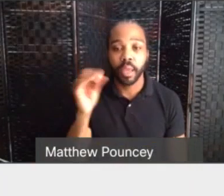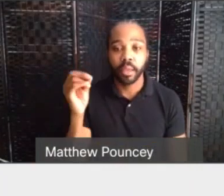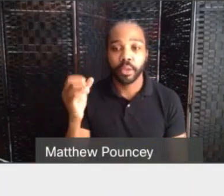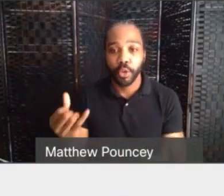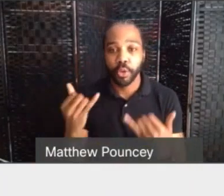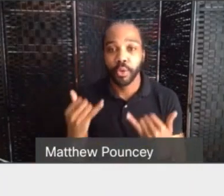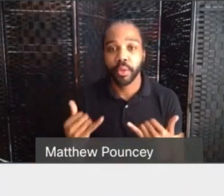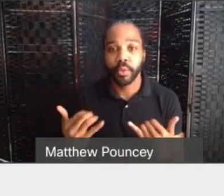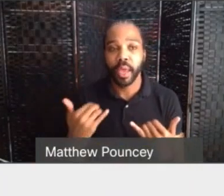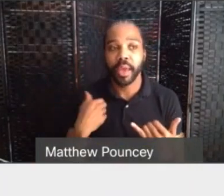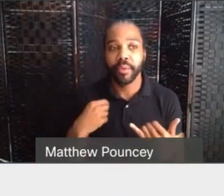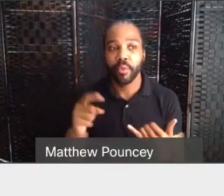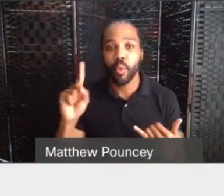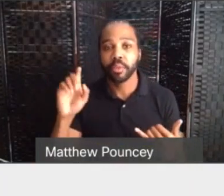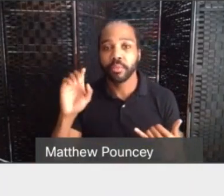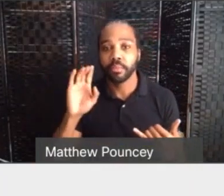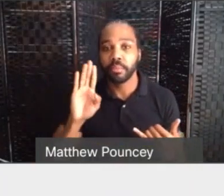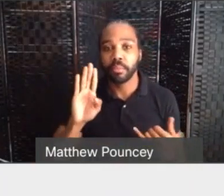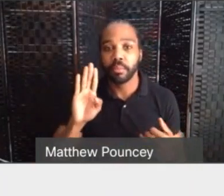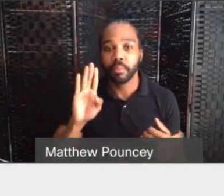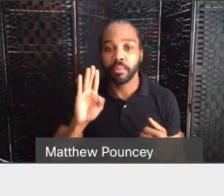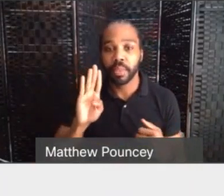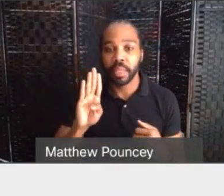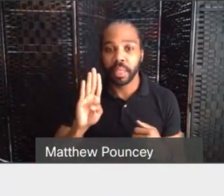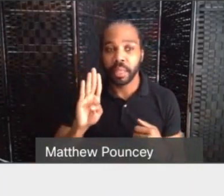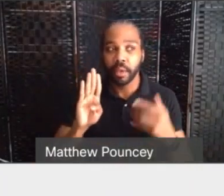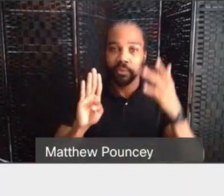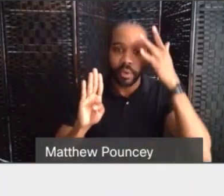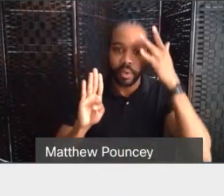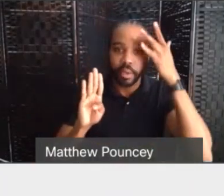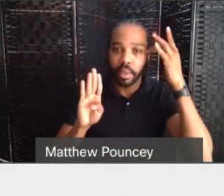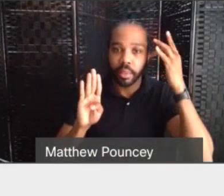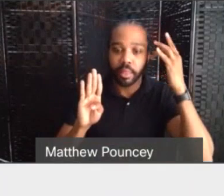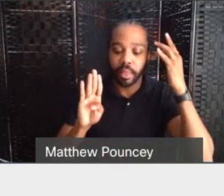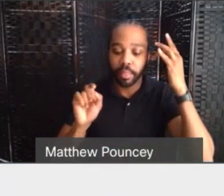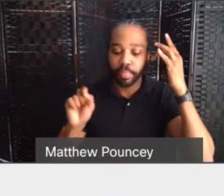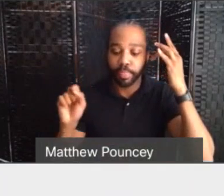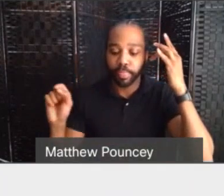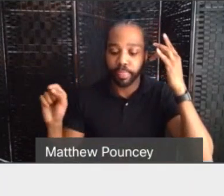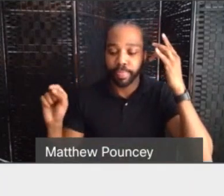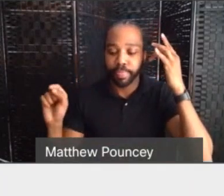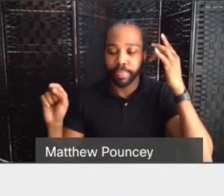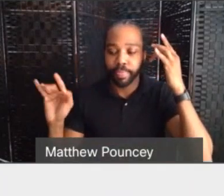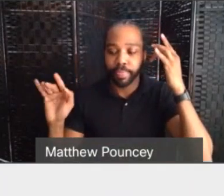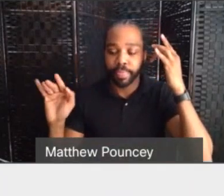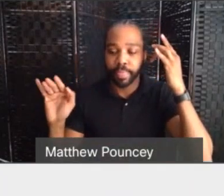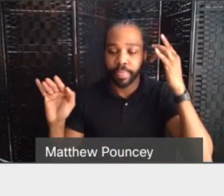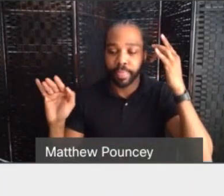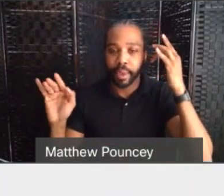in 1B. I'm forgetting what the three sort of subcategories of those are called, but we're